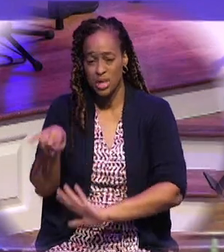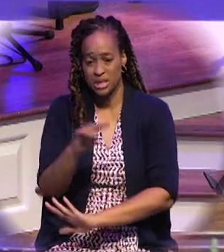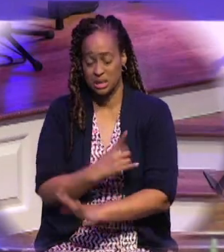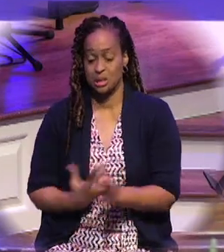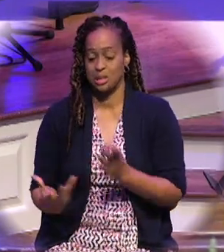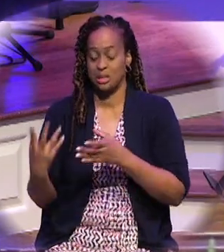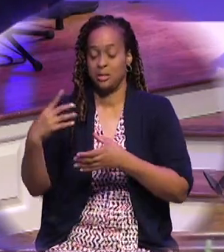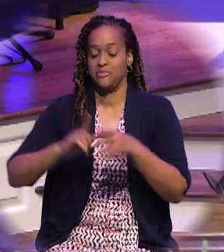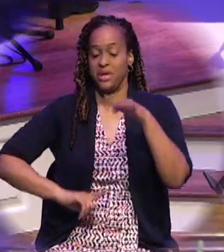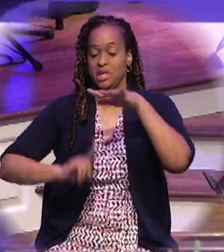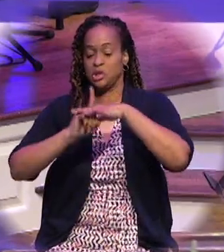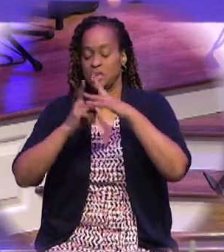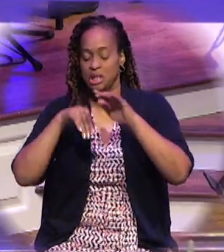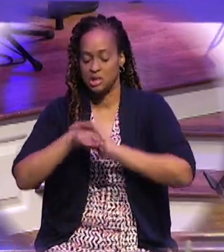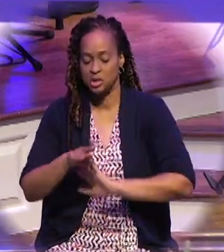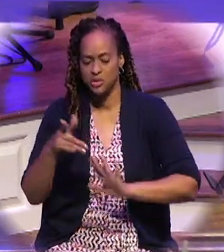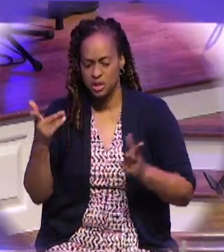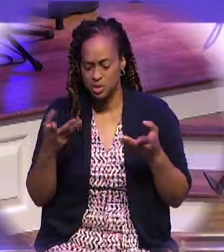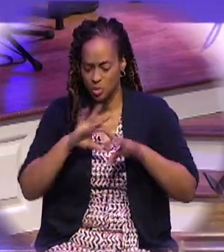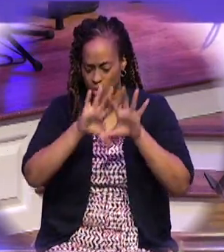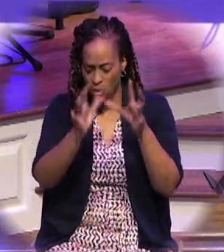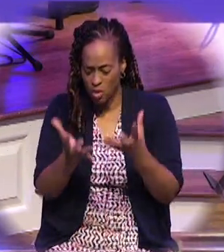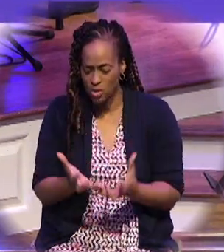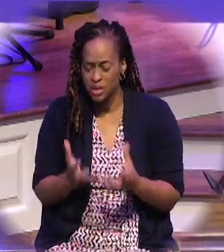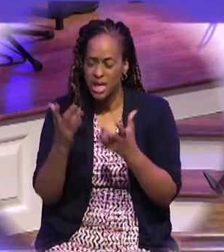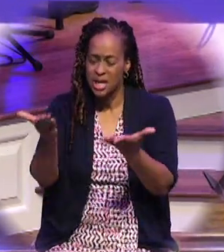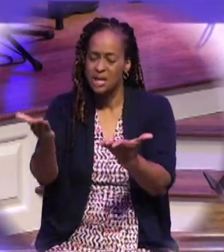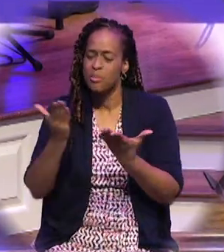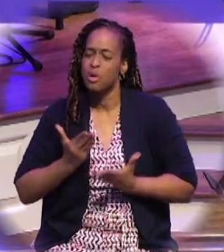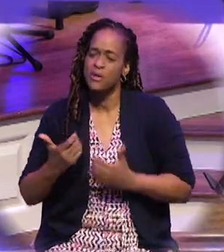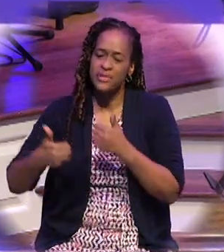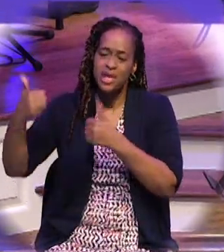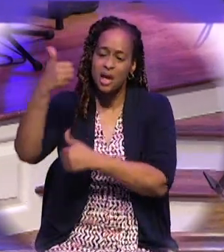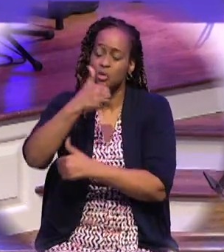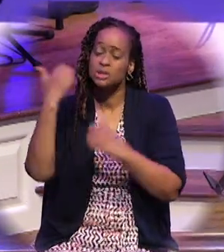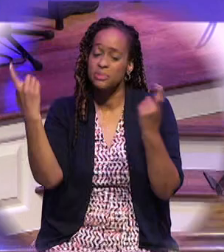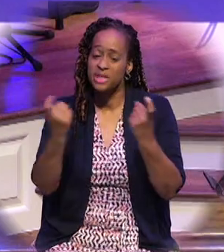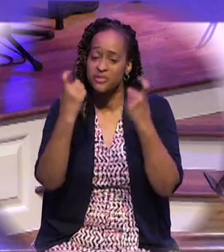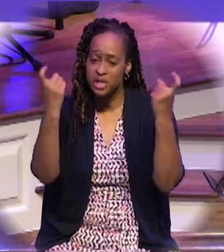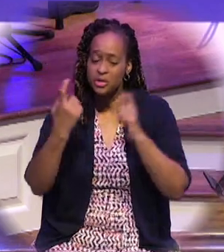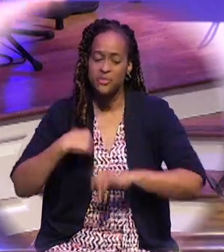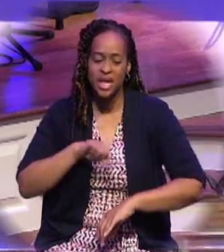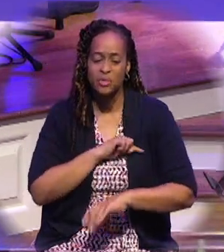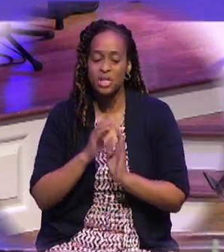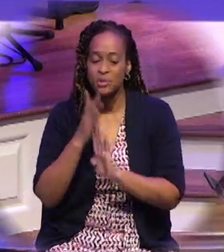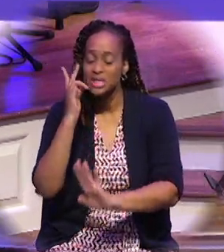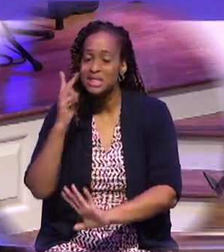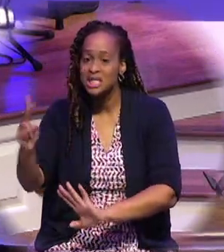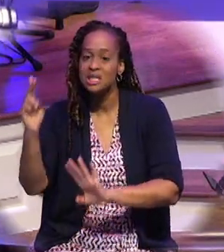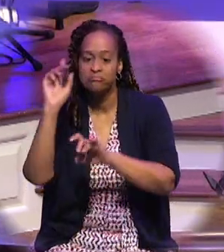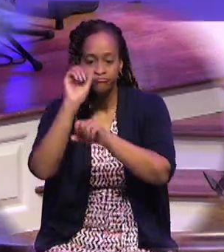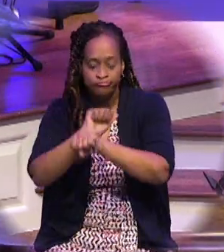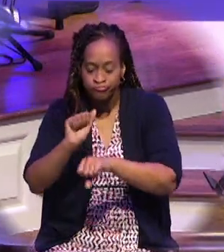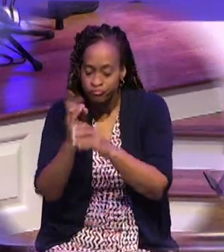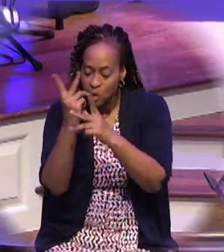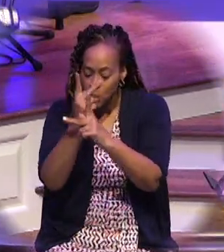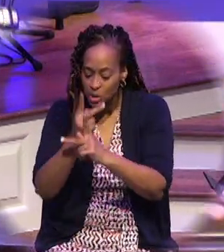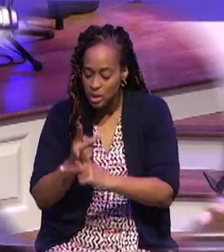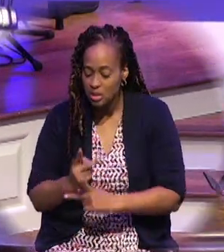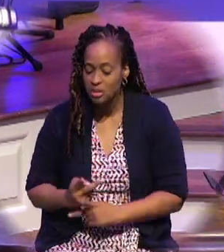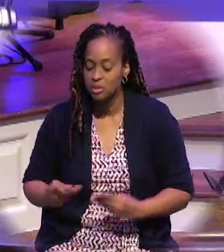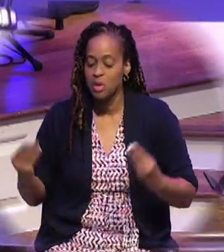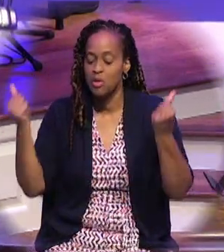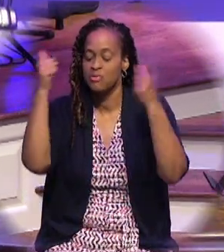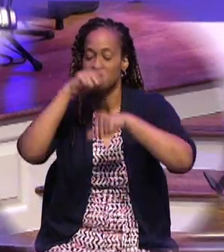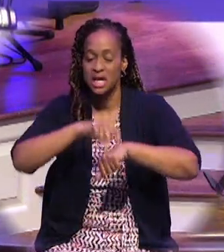invasion into this world. It's brought the ultimate victory, but it's a victory that we will see worked out over time